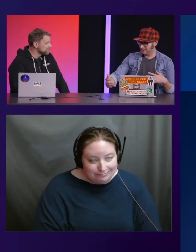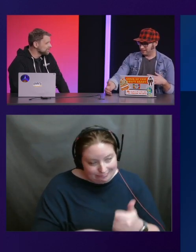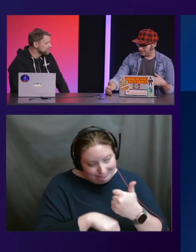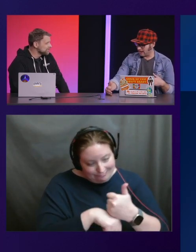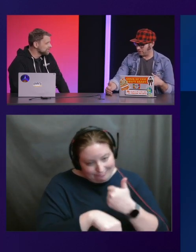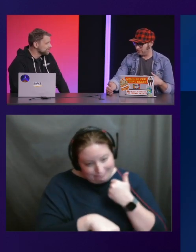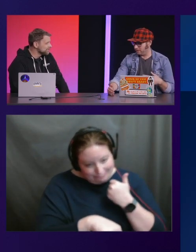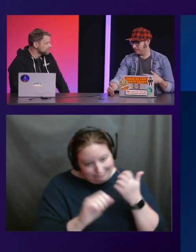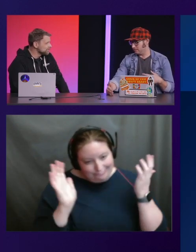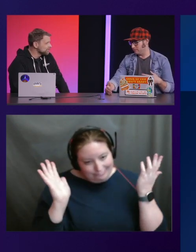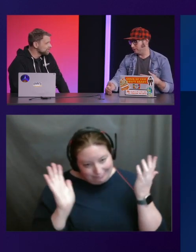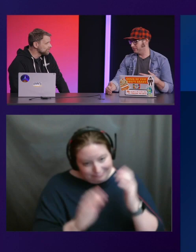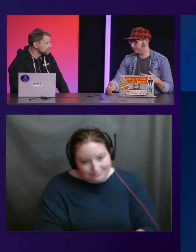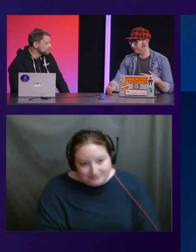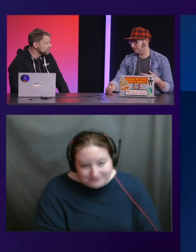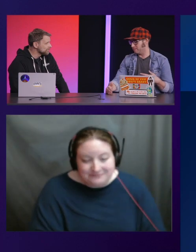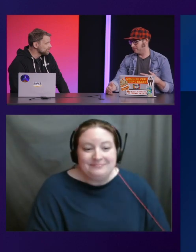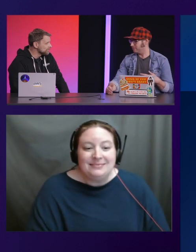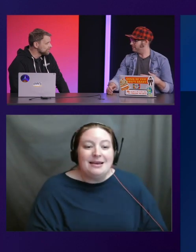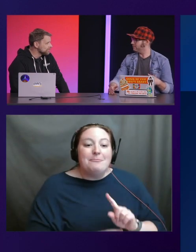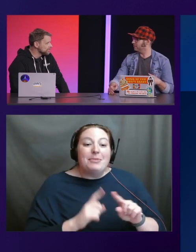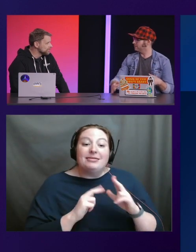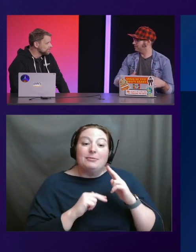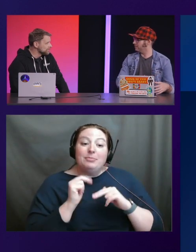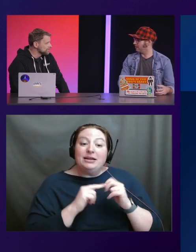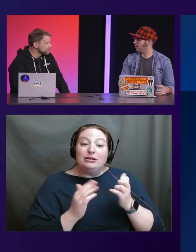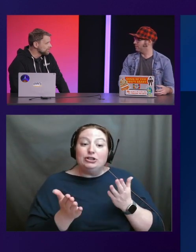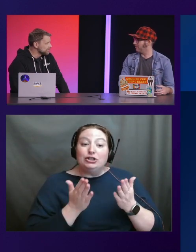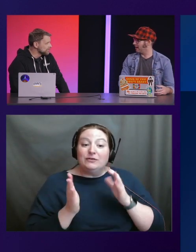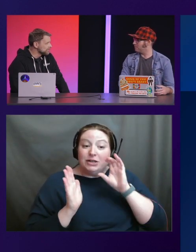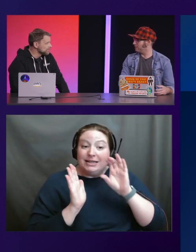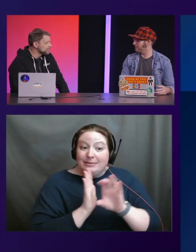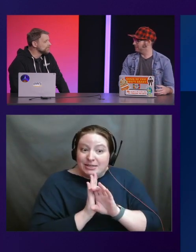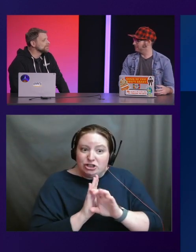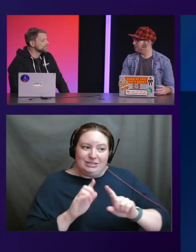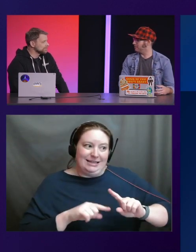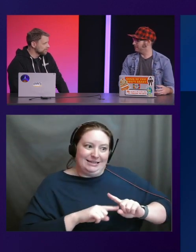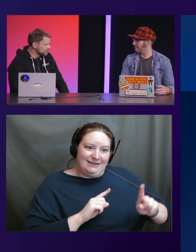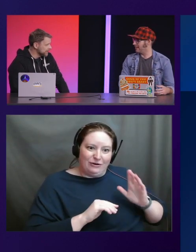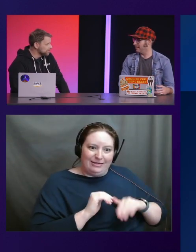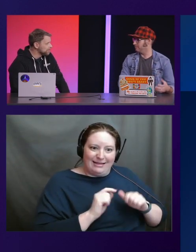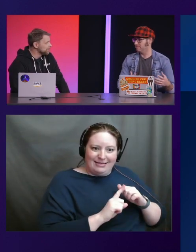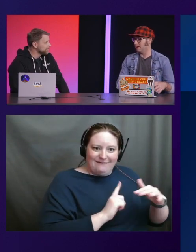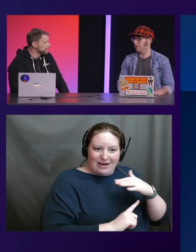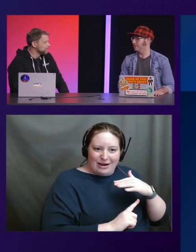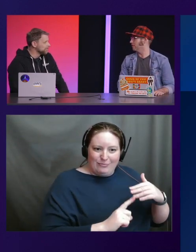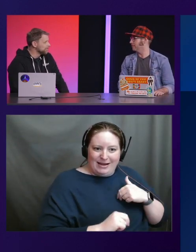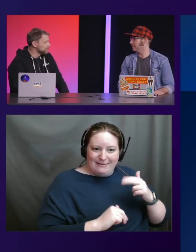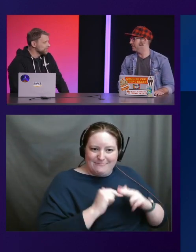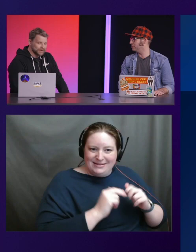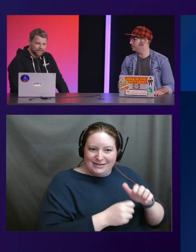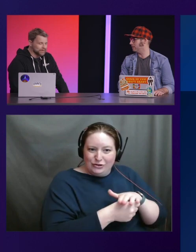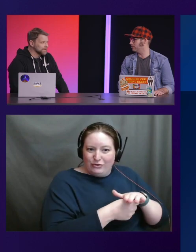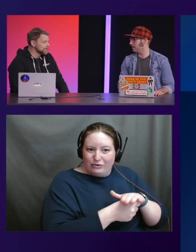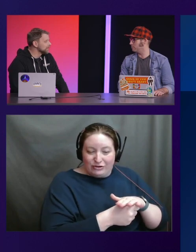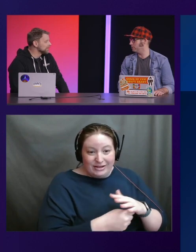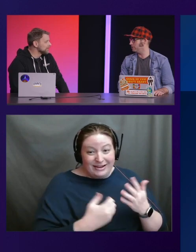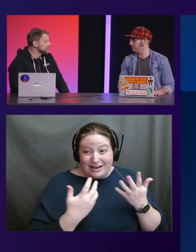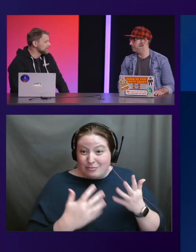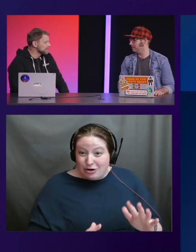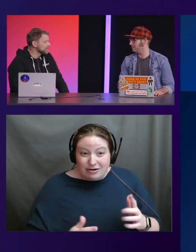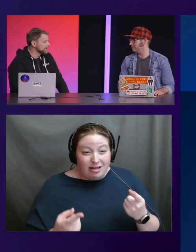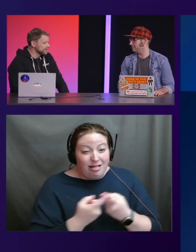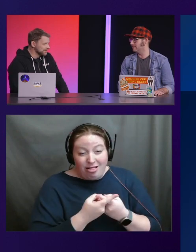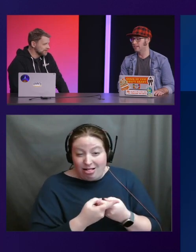But yeah, the build server image is different than the environment that I'm building on locally, and I'm already running into issues when I try and